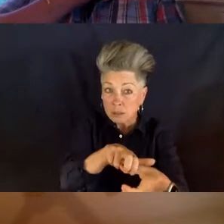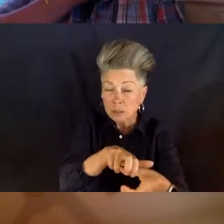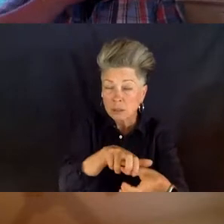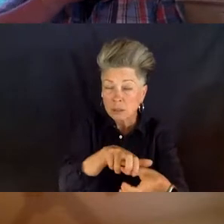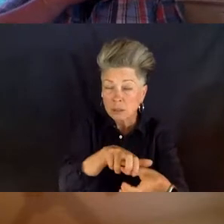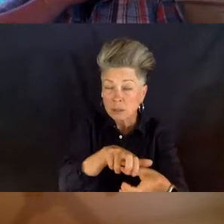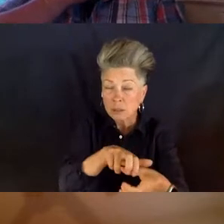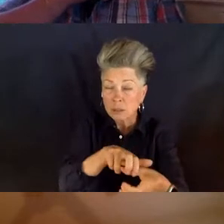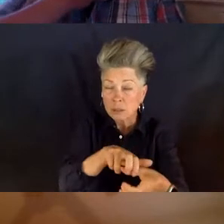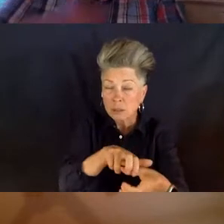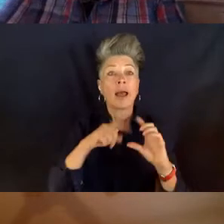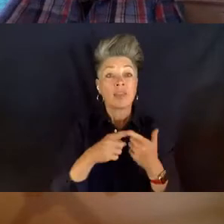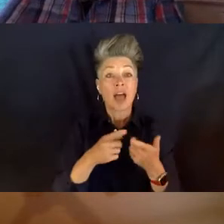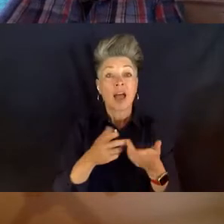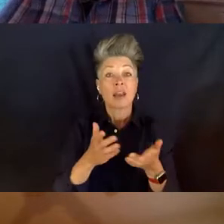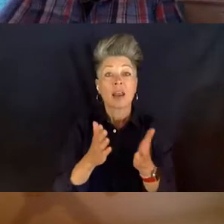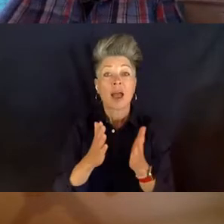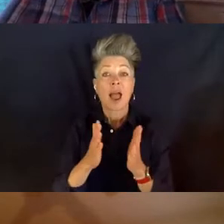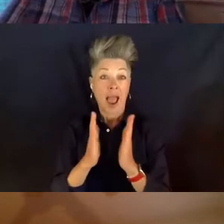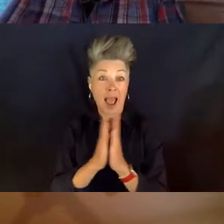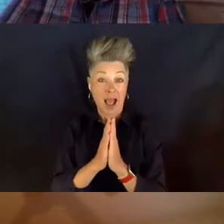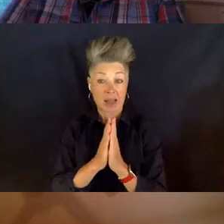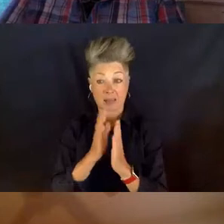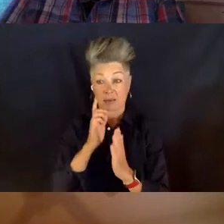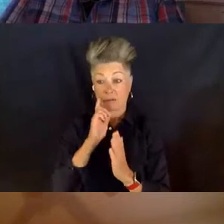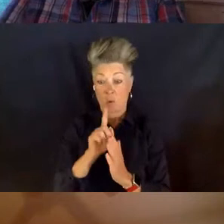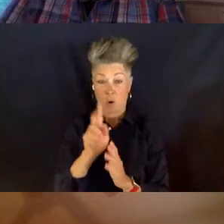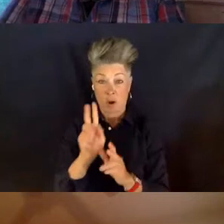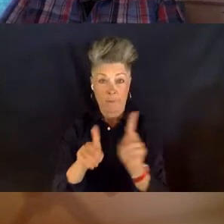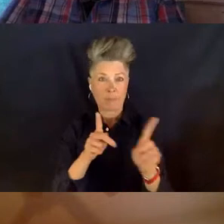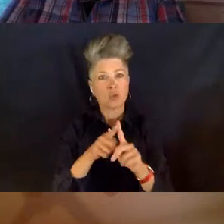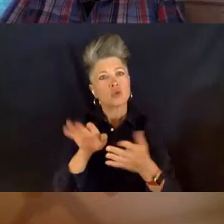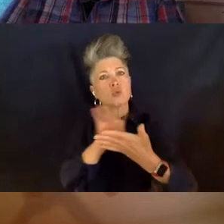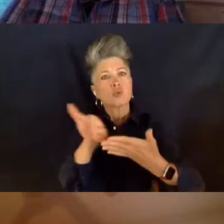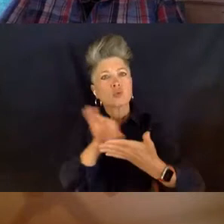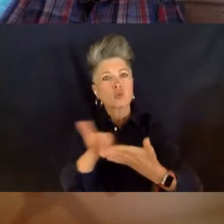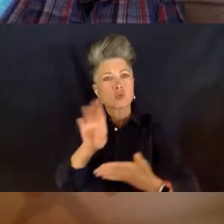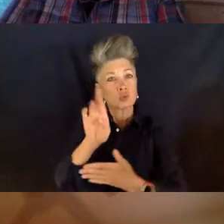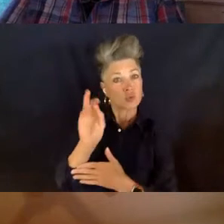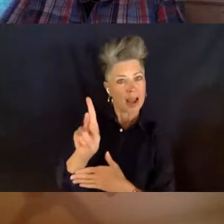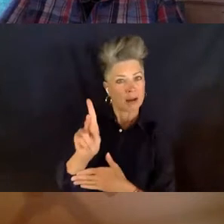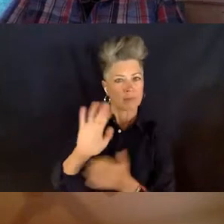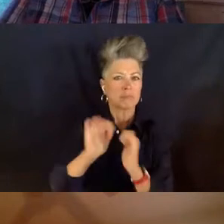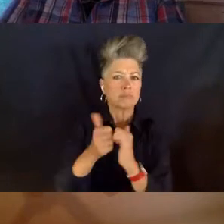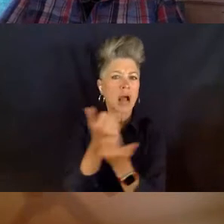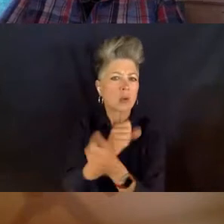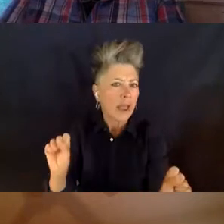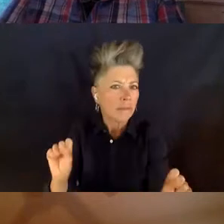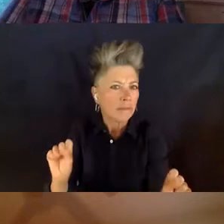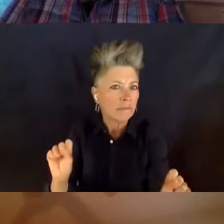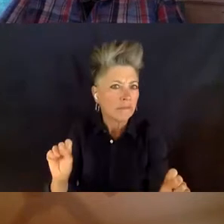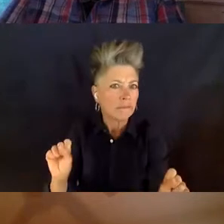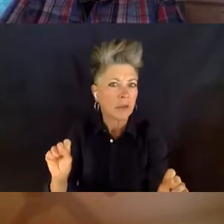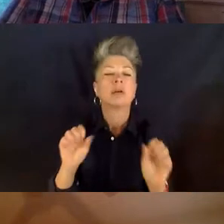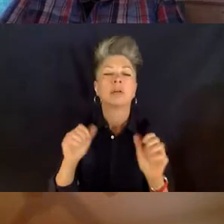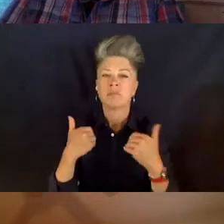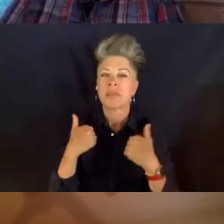and then ask them to rank how safe they felt. They could choose from 5